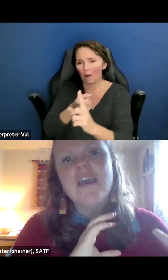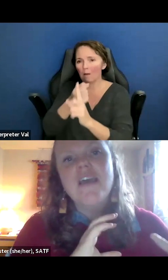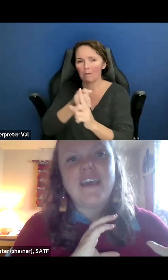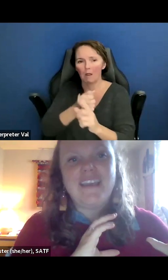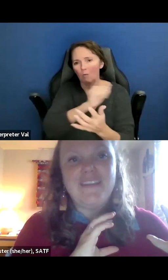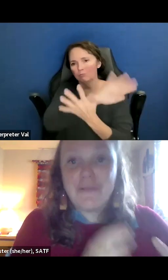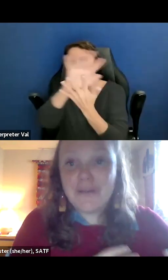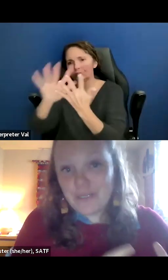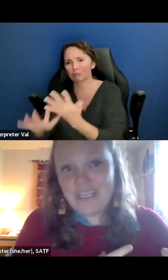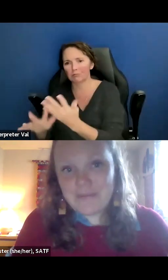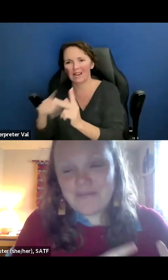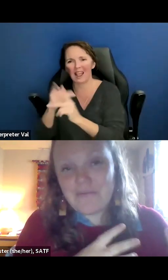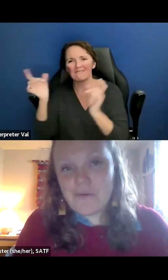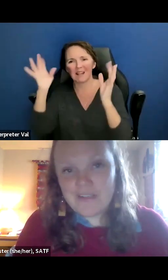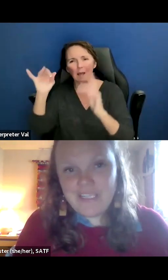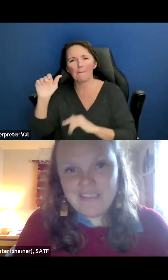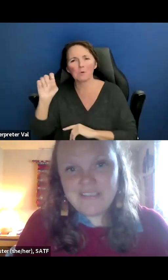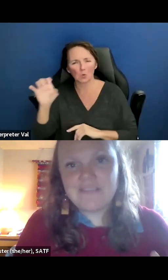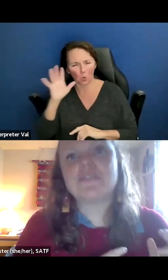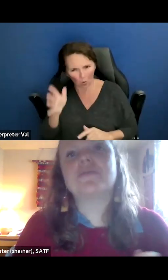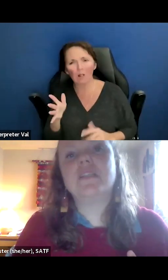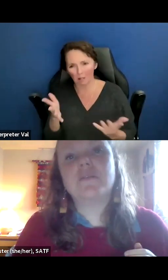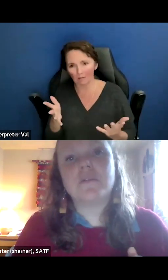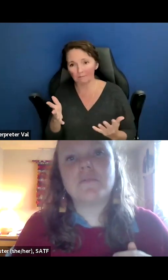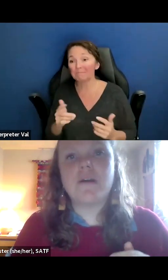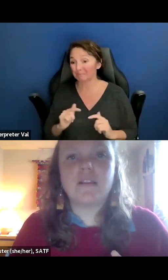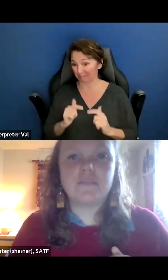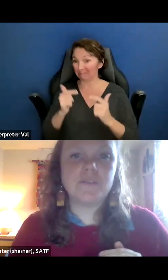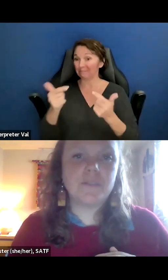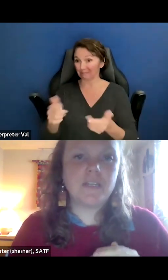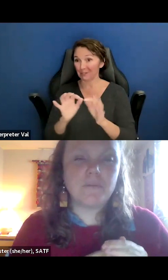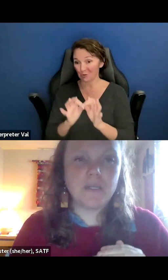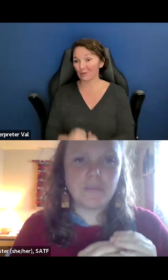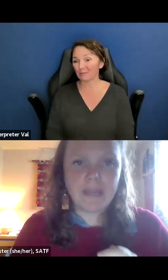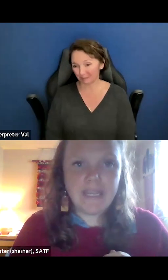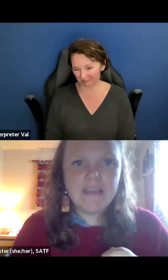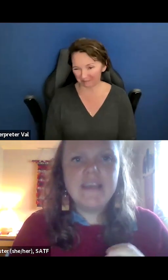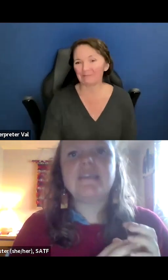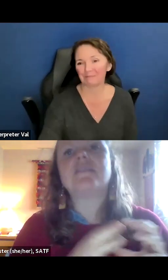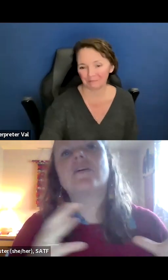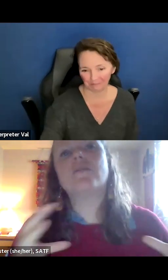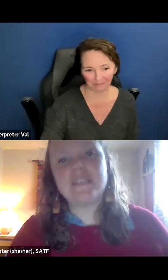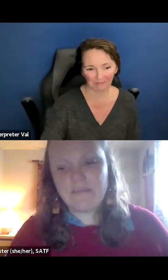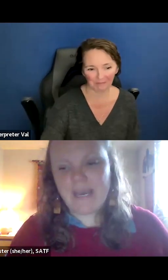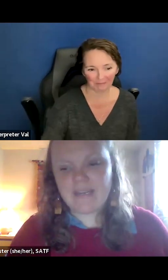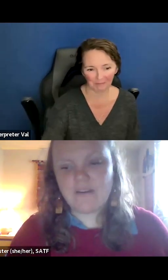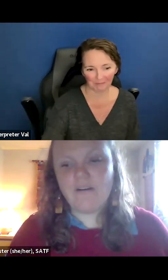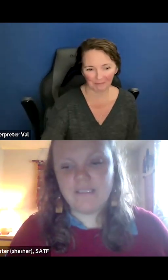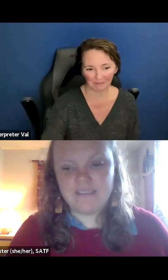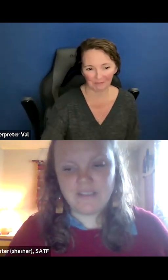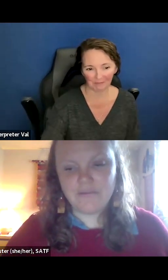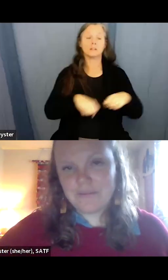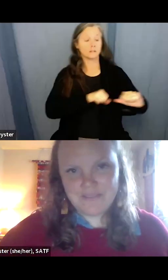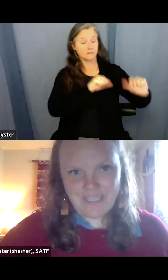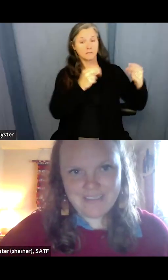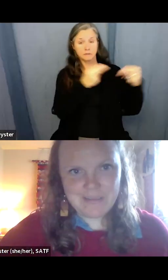work, that if we are working to prevent one of these, if we're doing our work well, if we're doing our work right, it's going to impact all